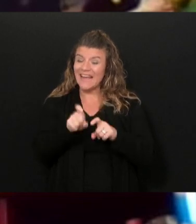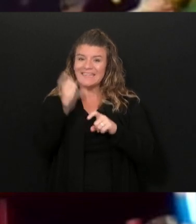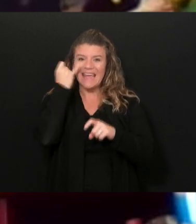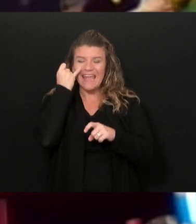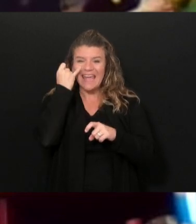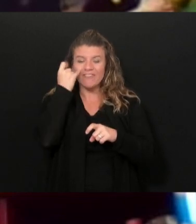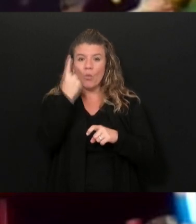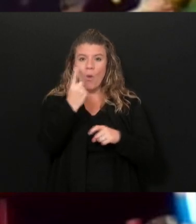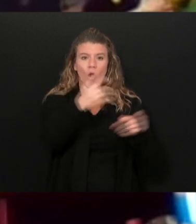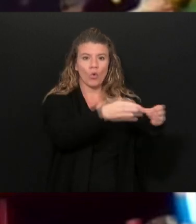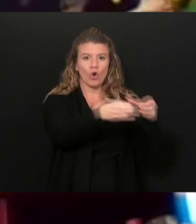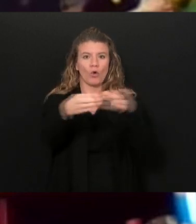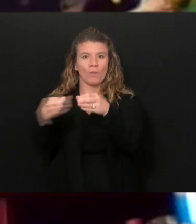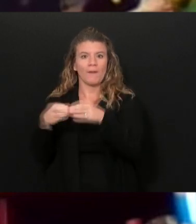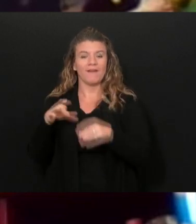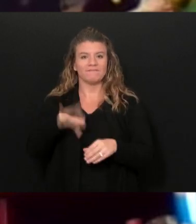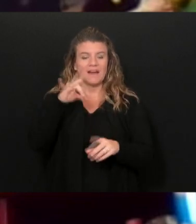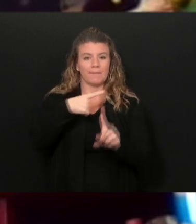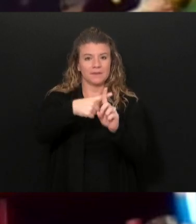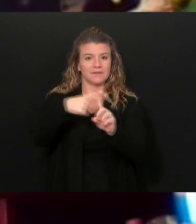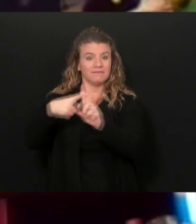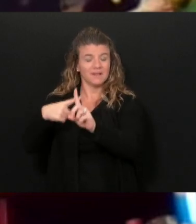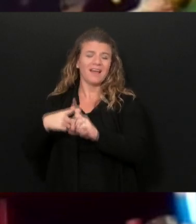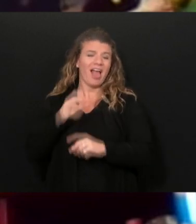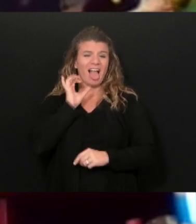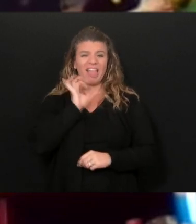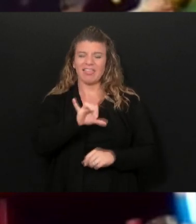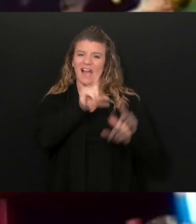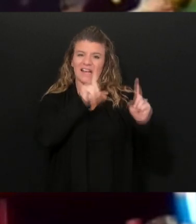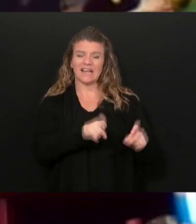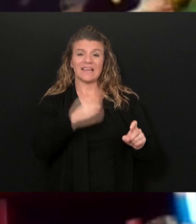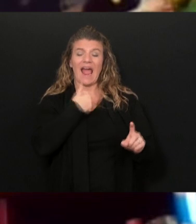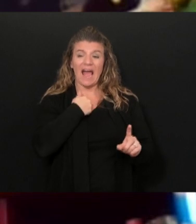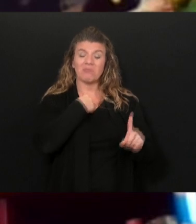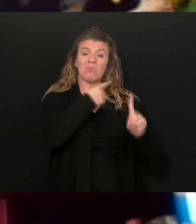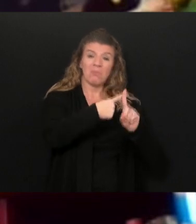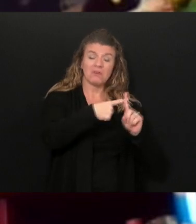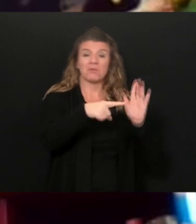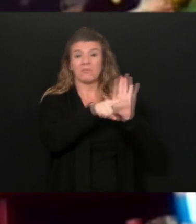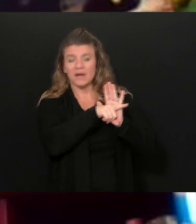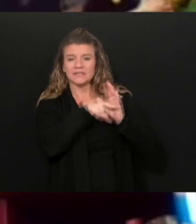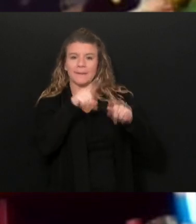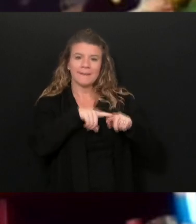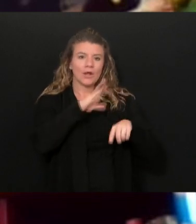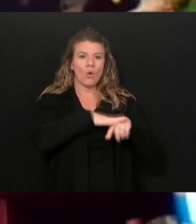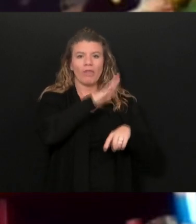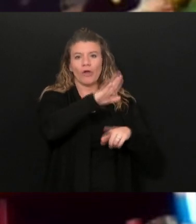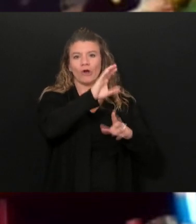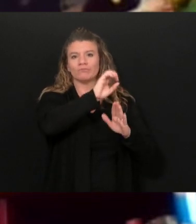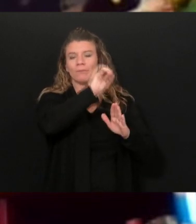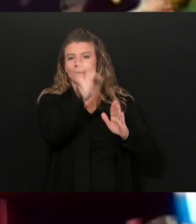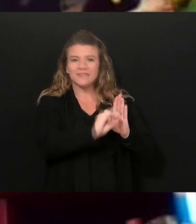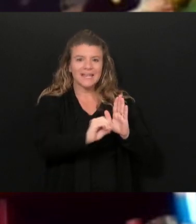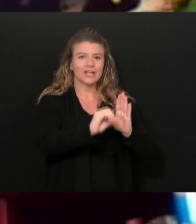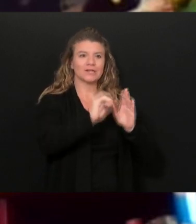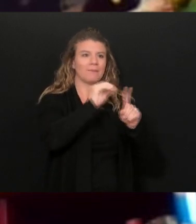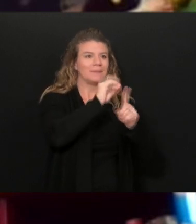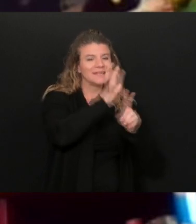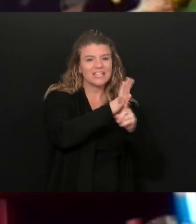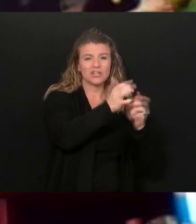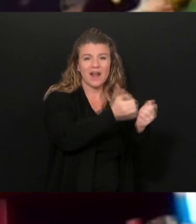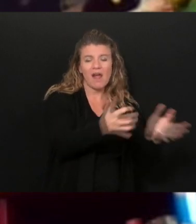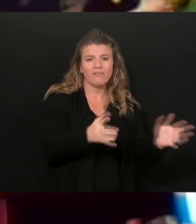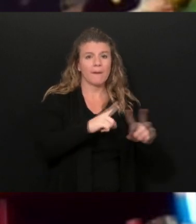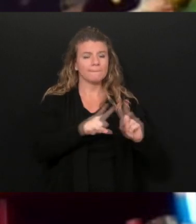It has its pros and cons depending on the percentage of the virus in the population. But I wonder if that's something